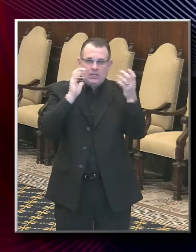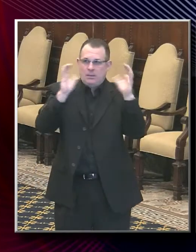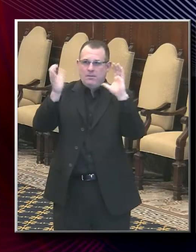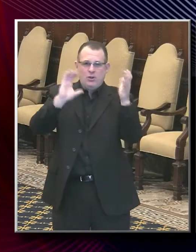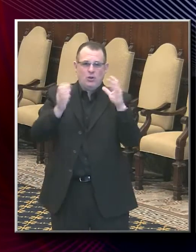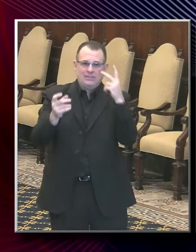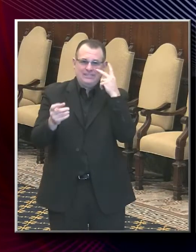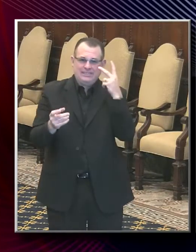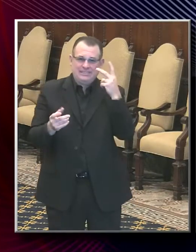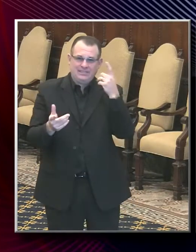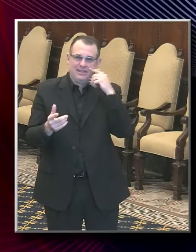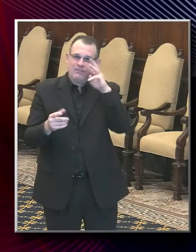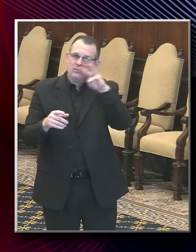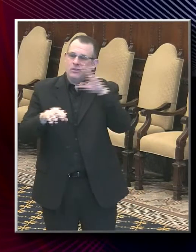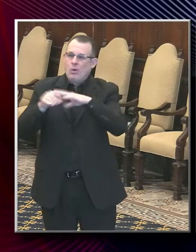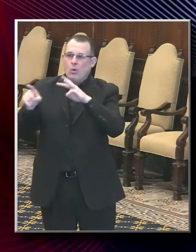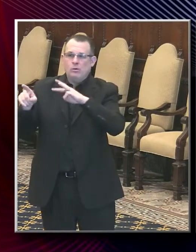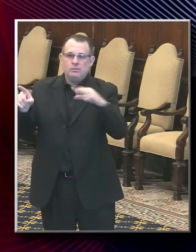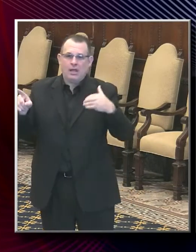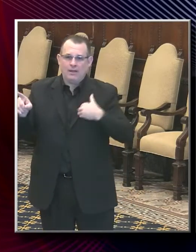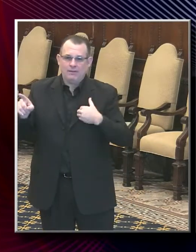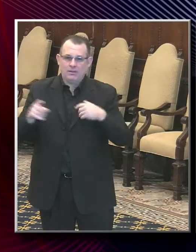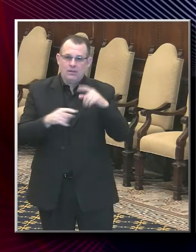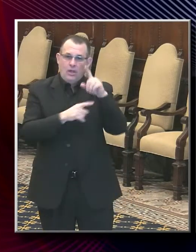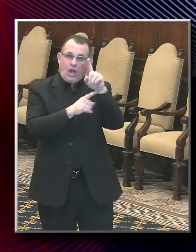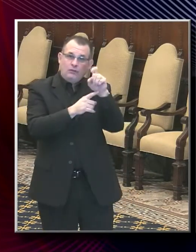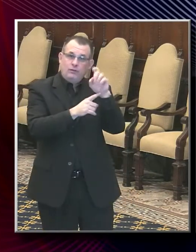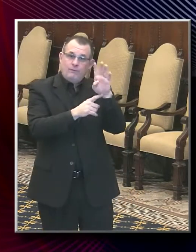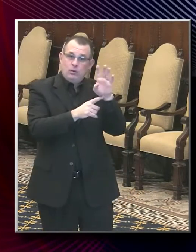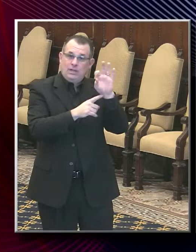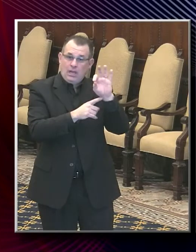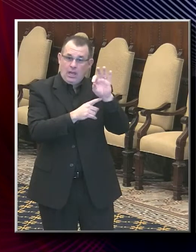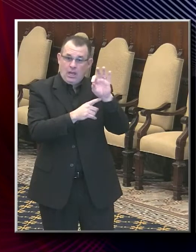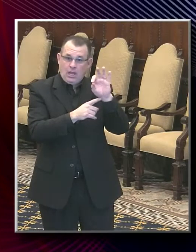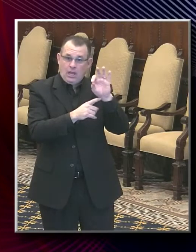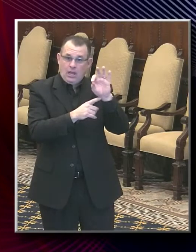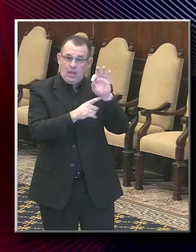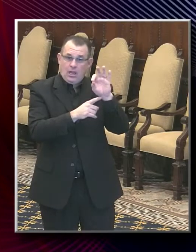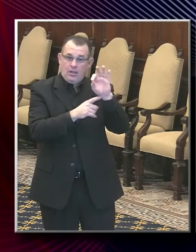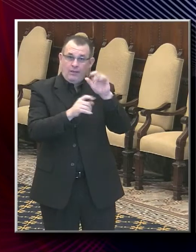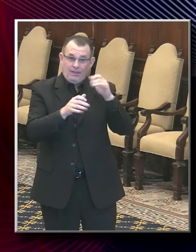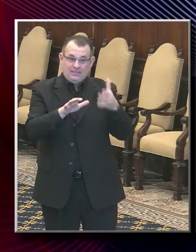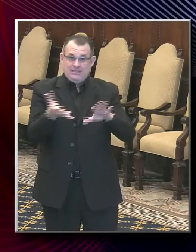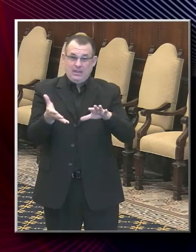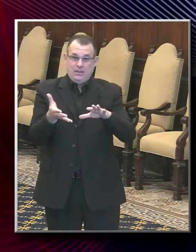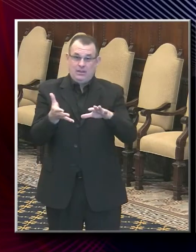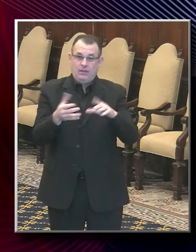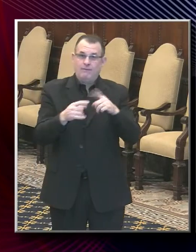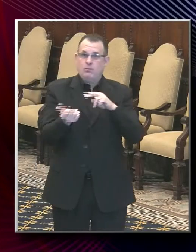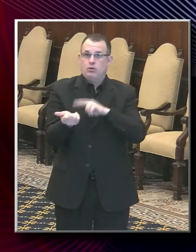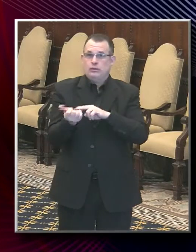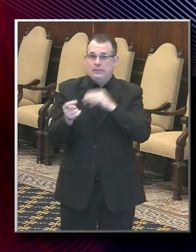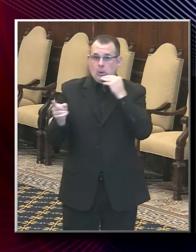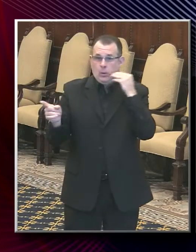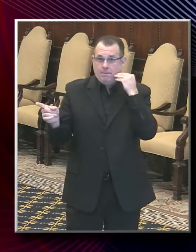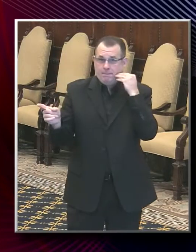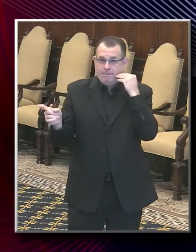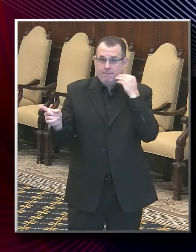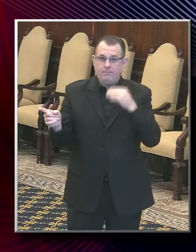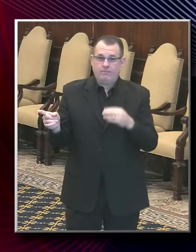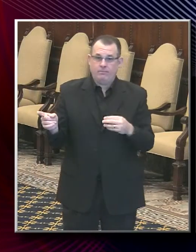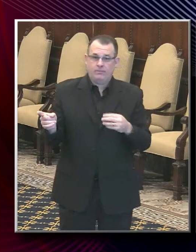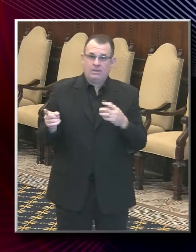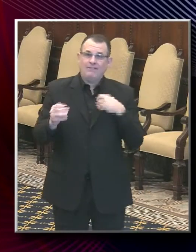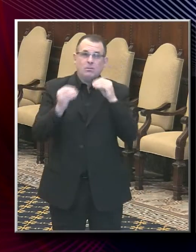those 298 deaths occurred in people who were nursing home residents. So our nursing homes continue to be hit hard in this epidemic. And if you want to know